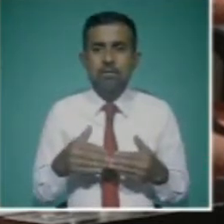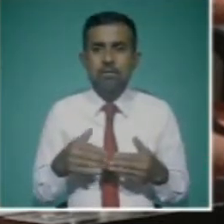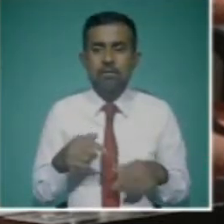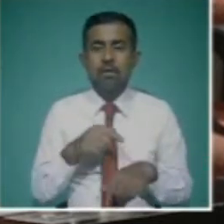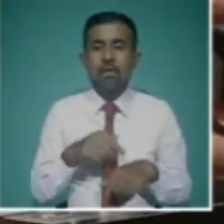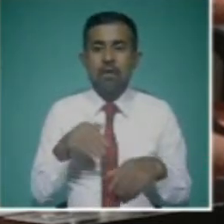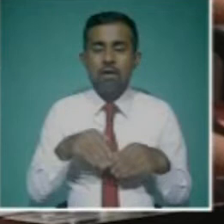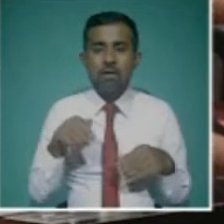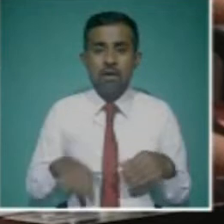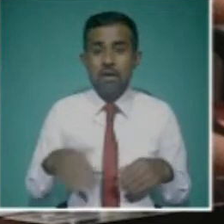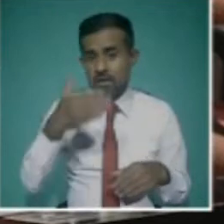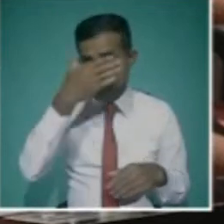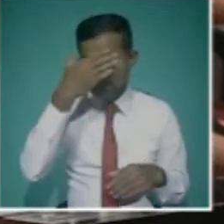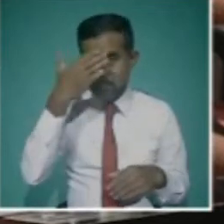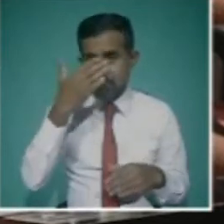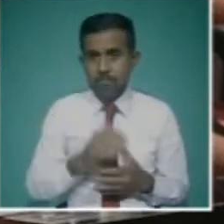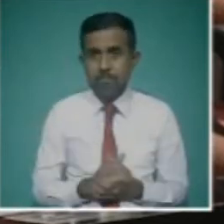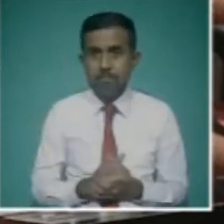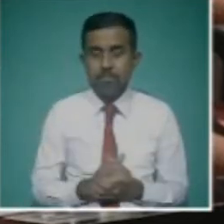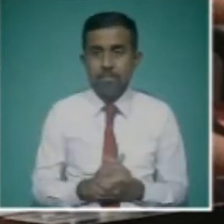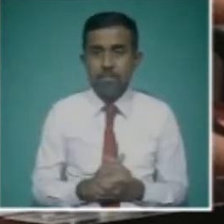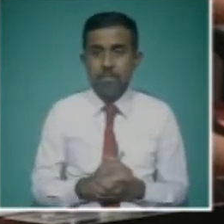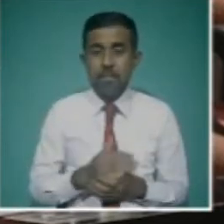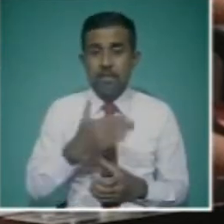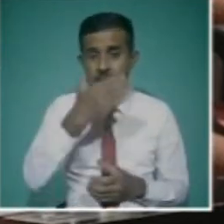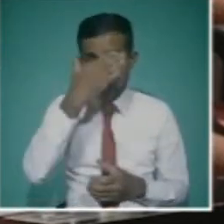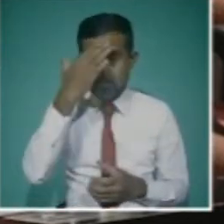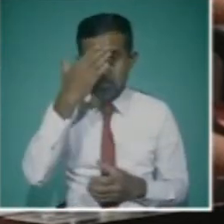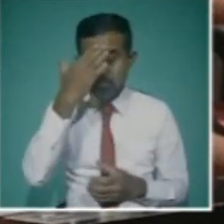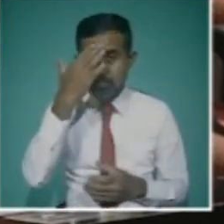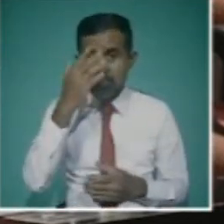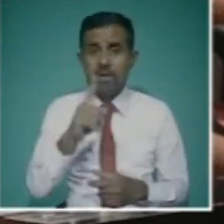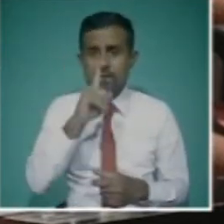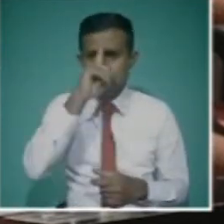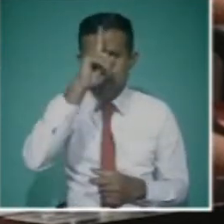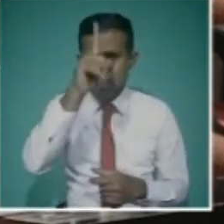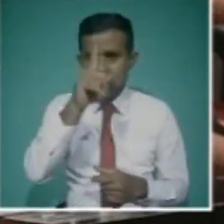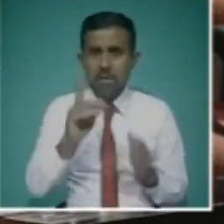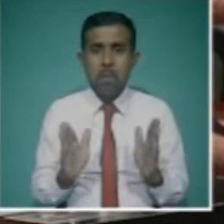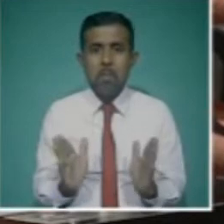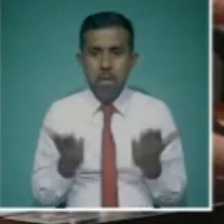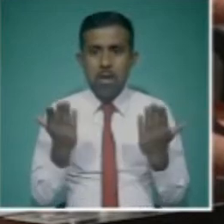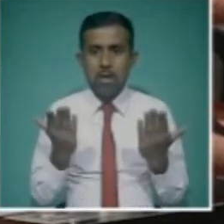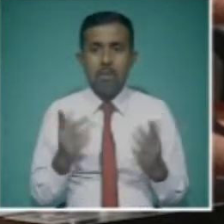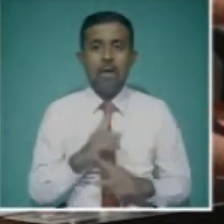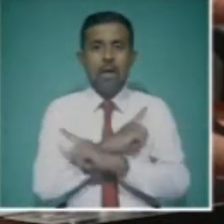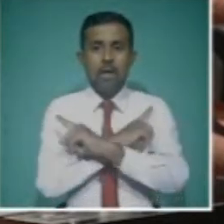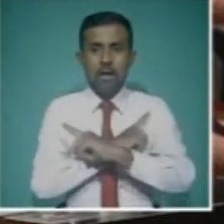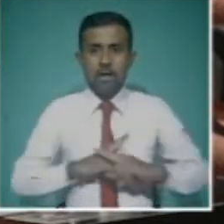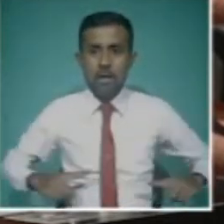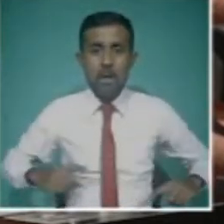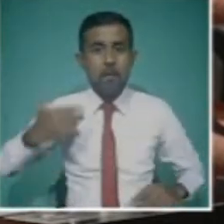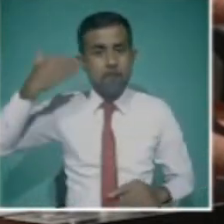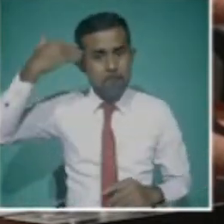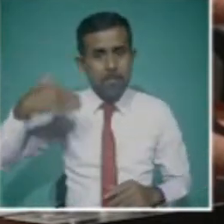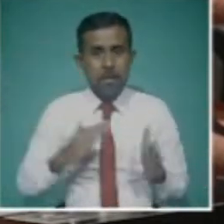calendar where we commemorate fallen heroes of the LTT. Now, that's a very controversial issue as far as